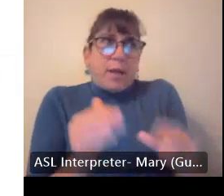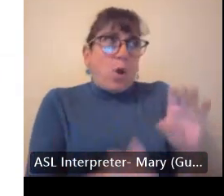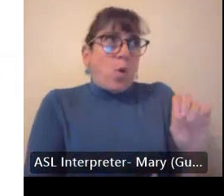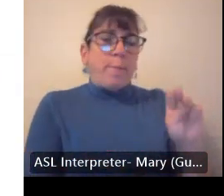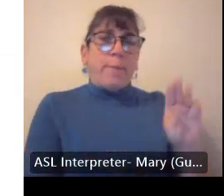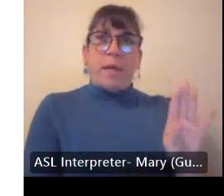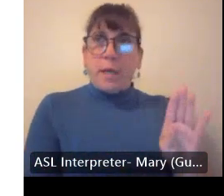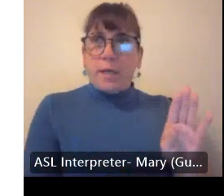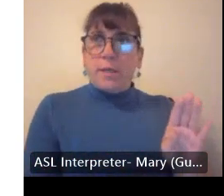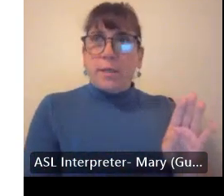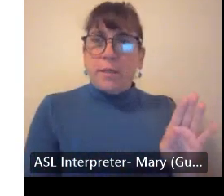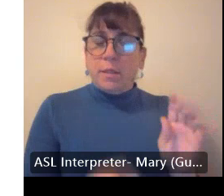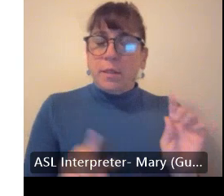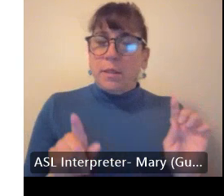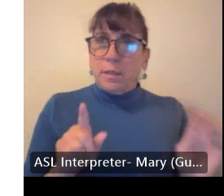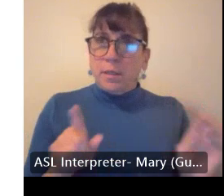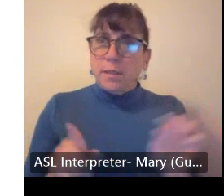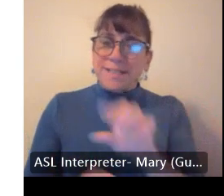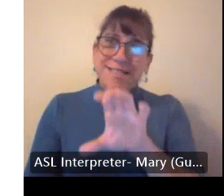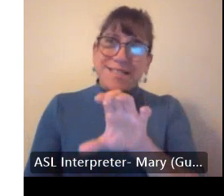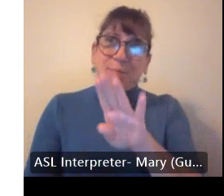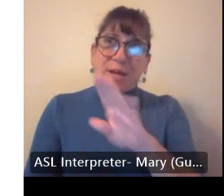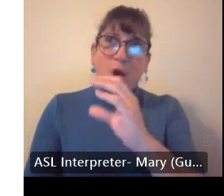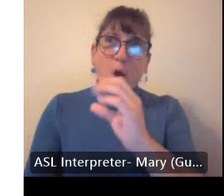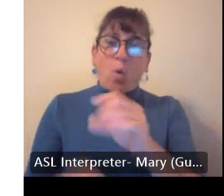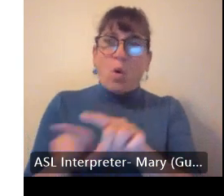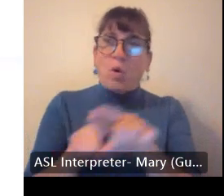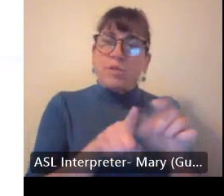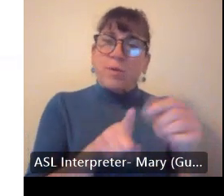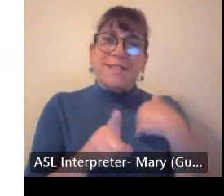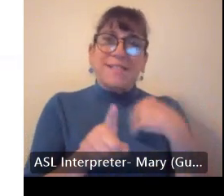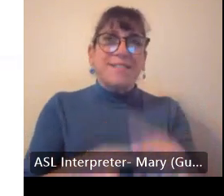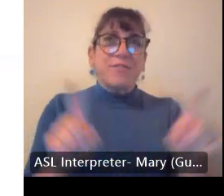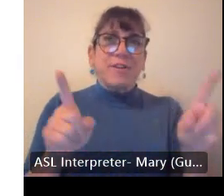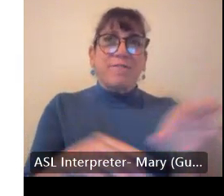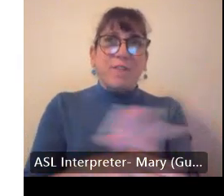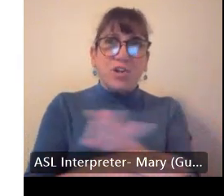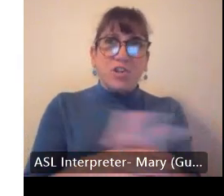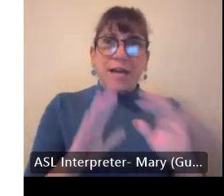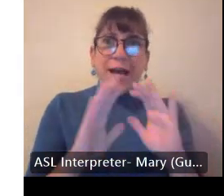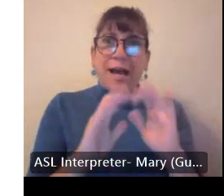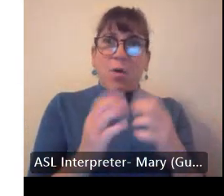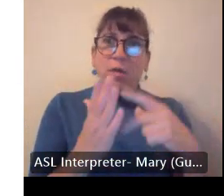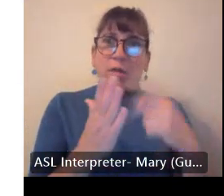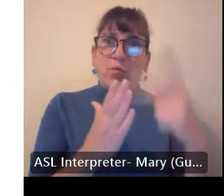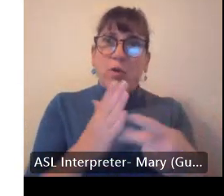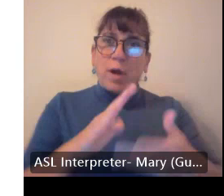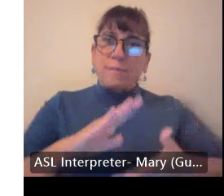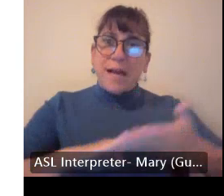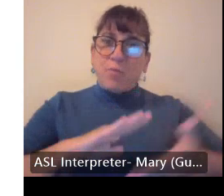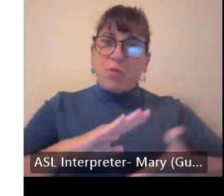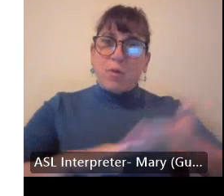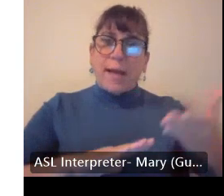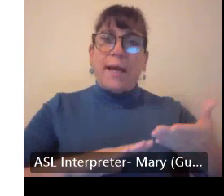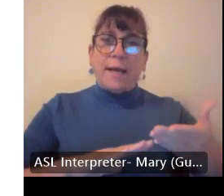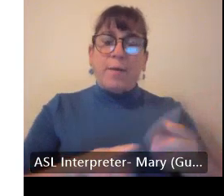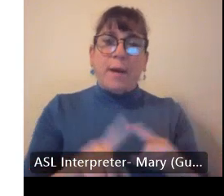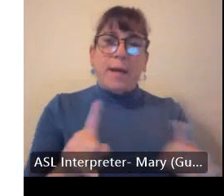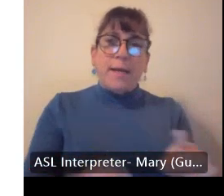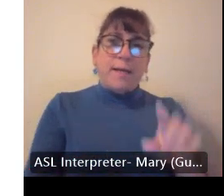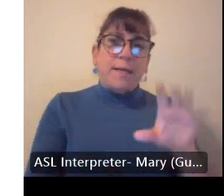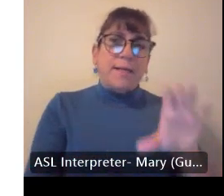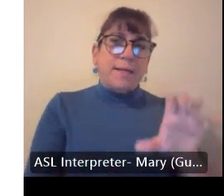example. CBO will also have different assumptions about how the programs will operate. But CBO is